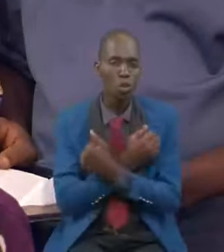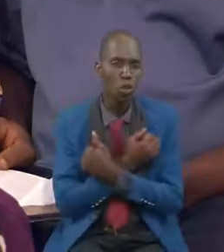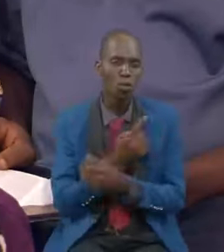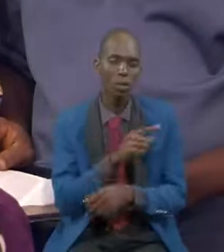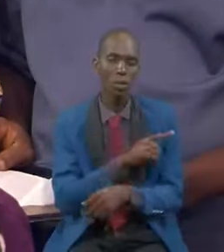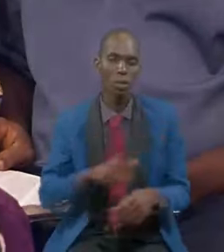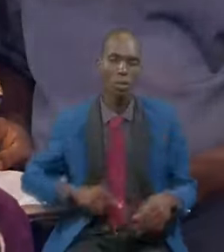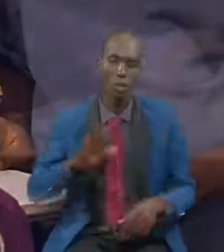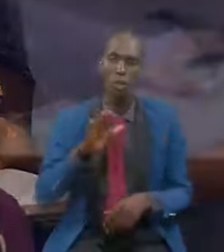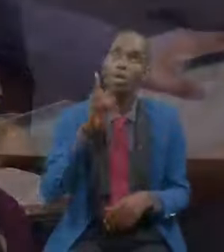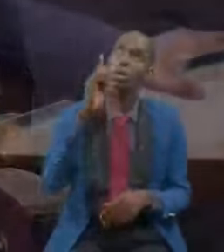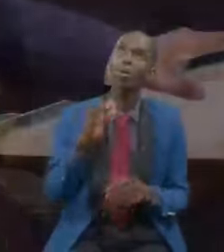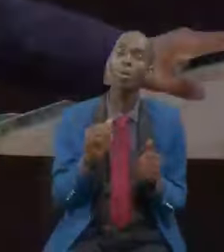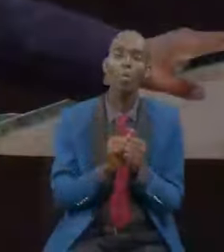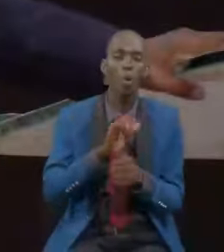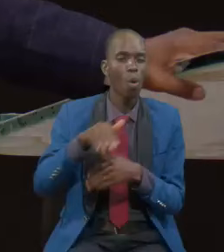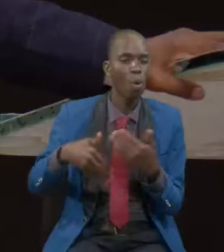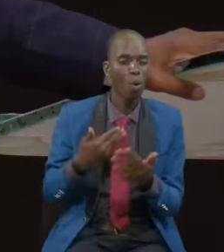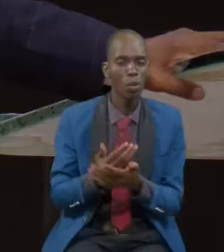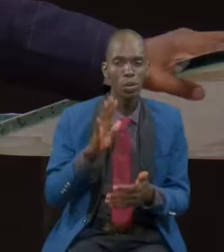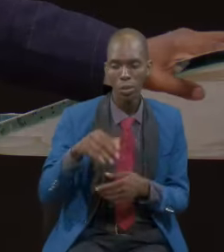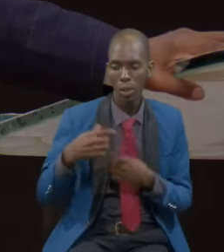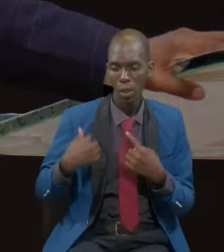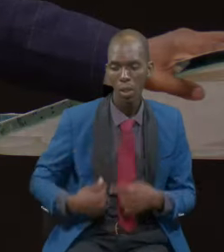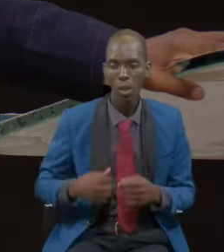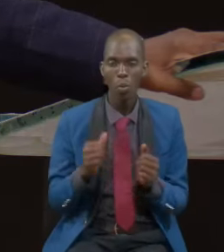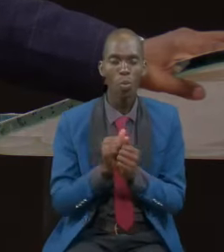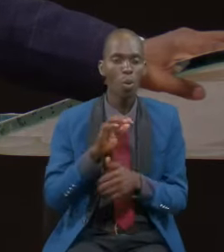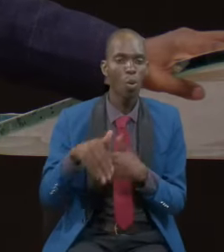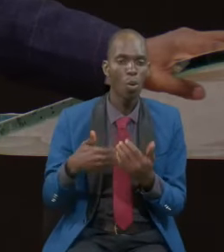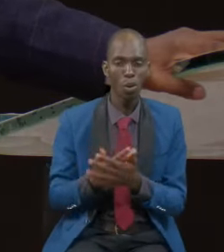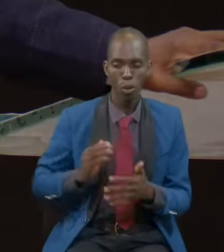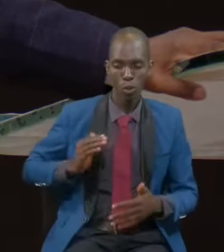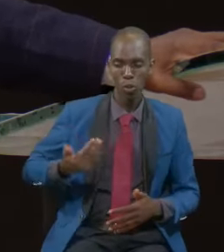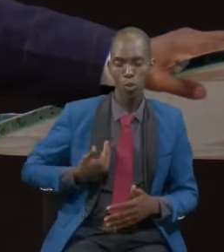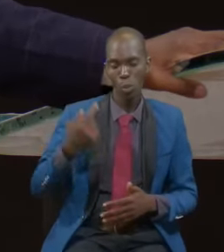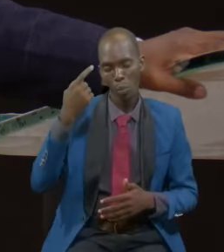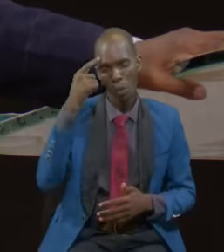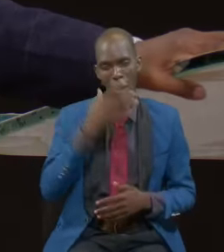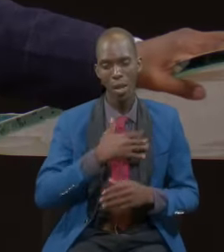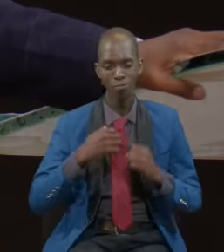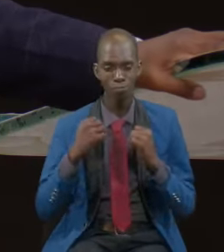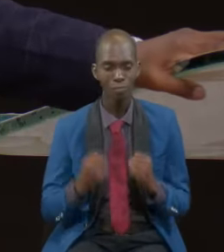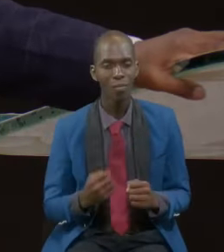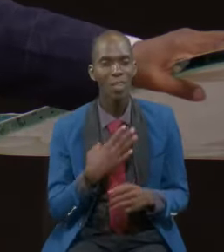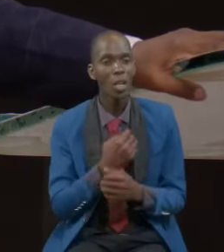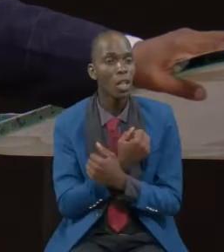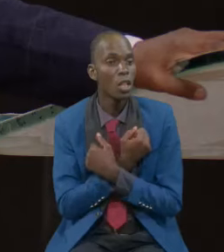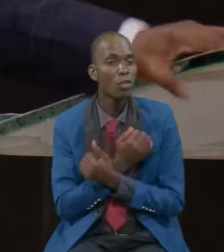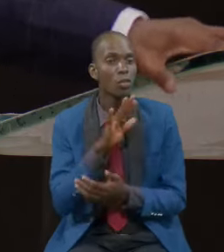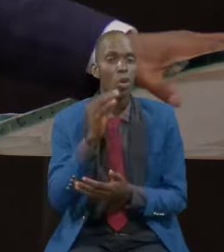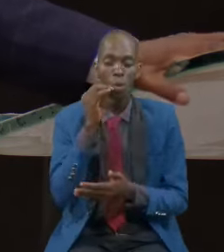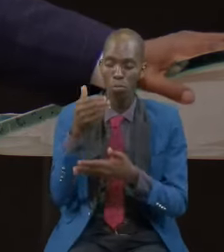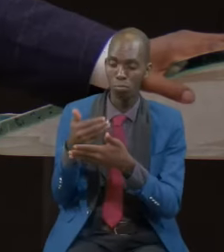God with all your heart, with all your soul, with all your mind, with all your strength, and loving your neighbor